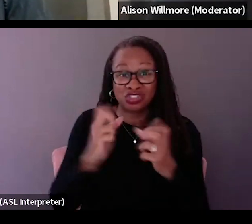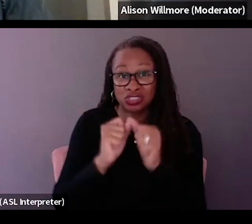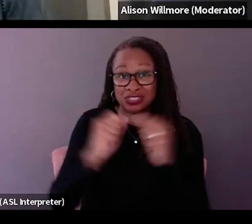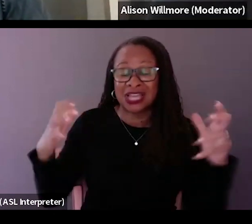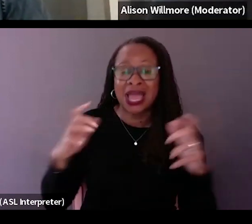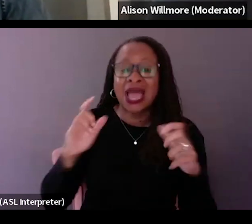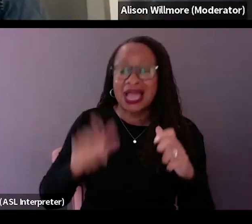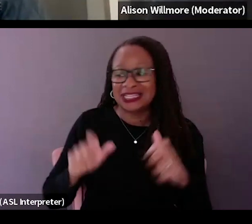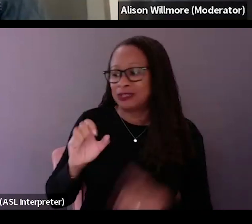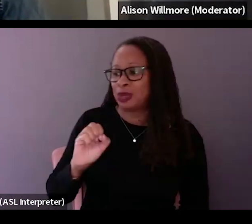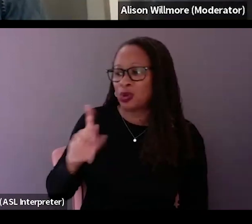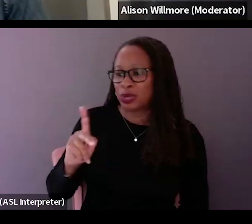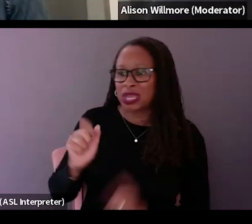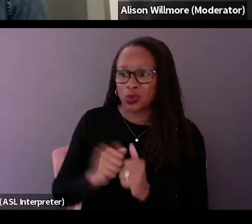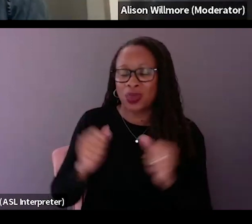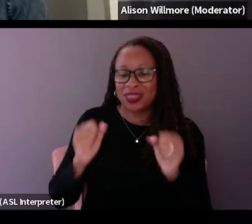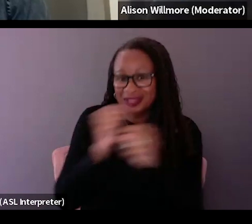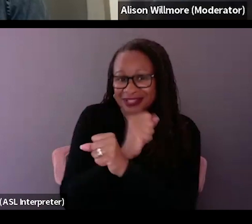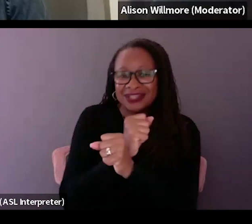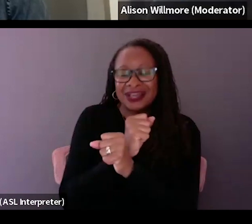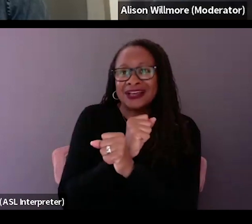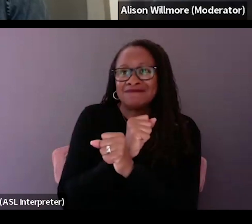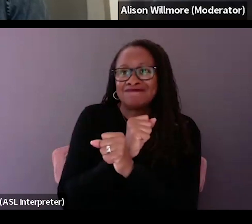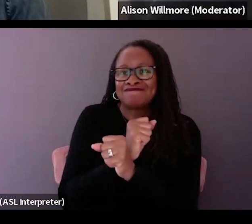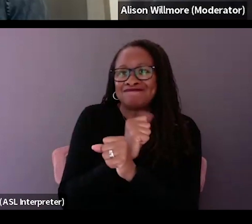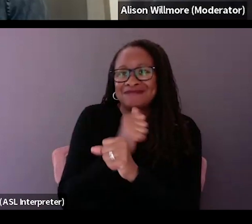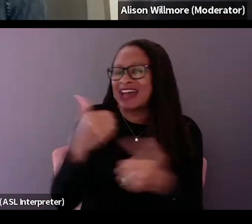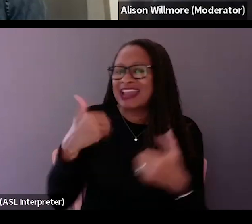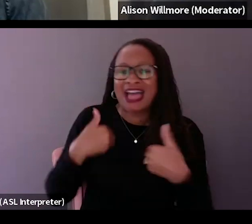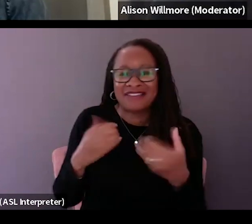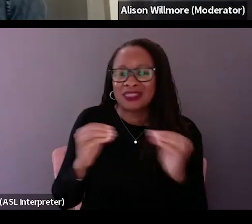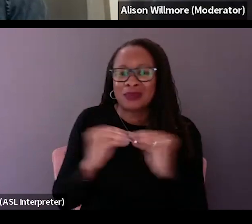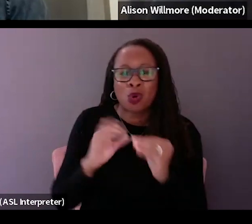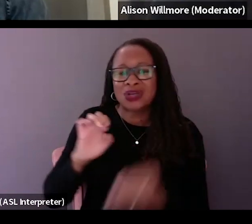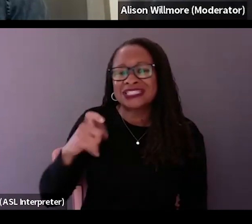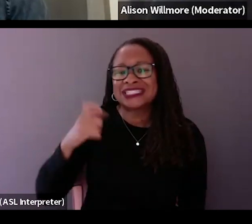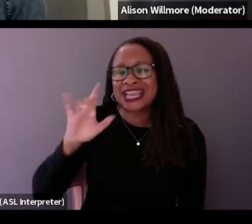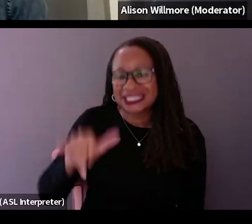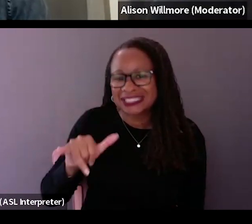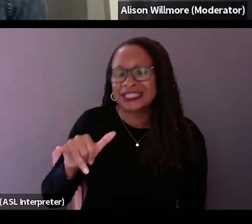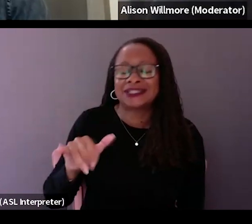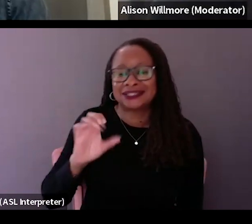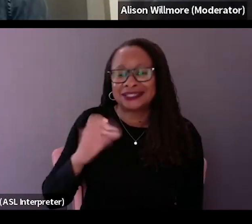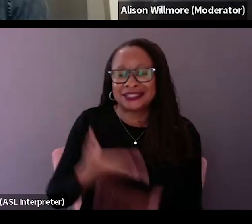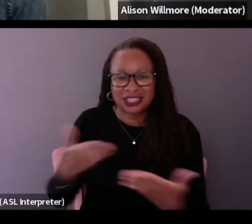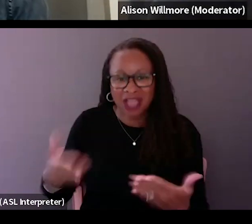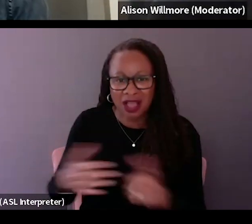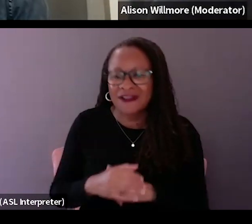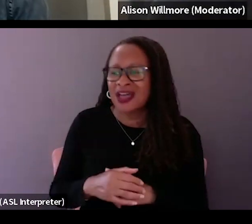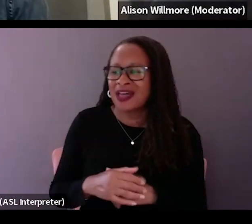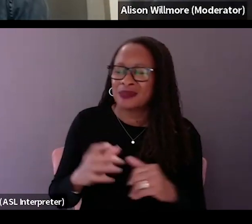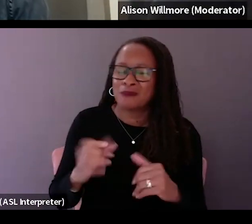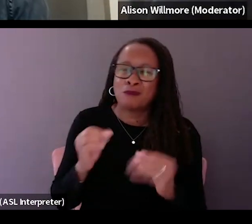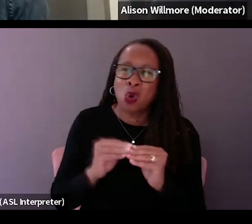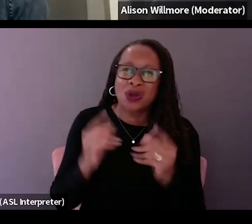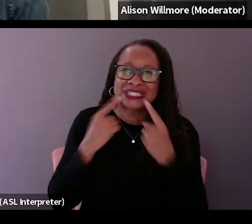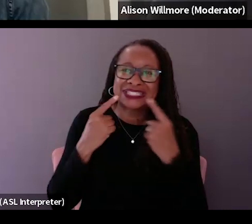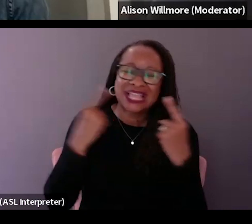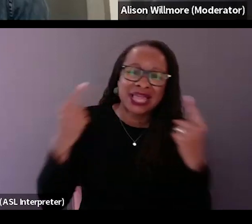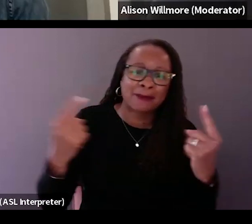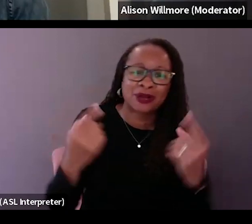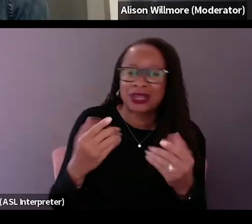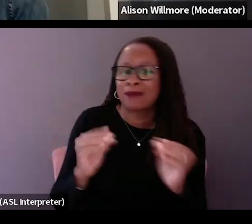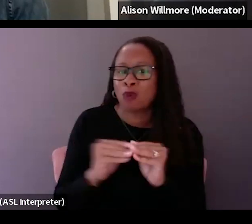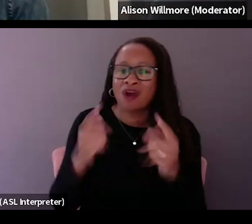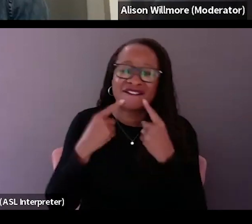more celebrity-driven stuff or the more famous Hollywood stuff. Because Pamela has stories